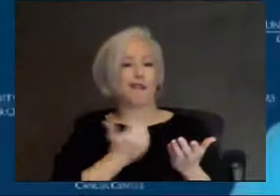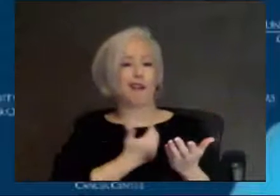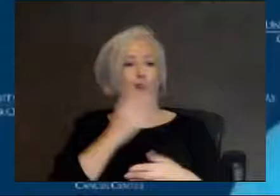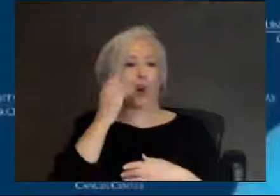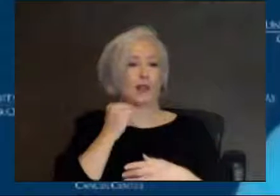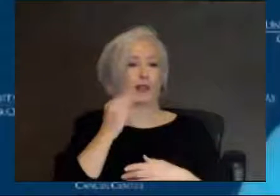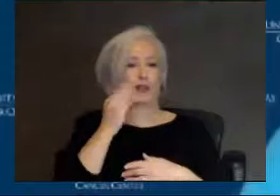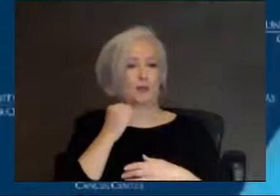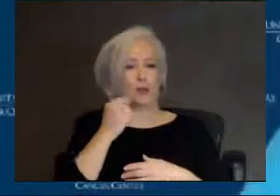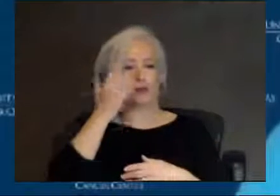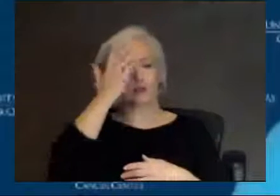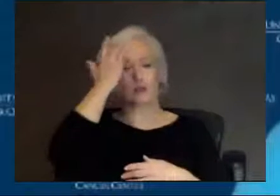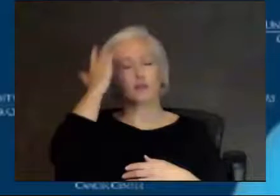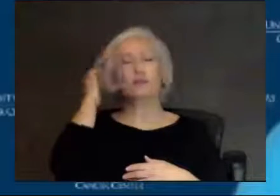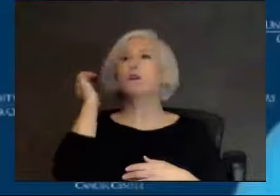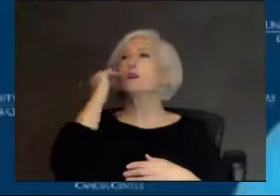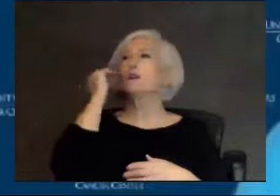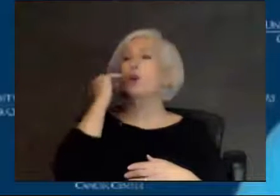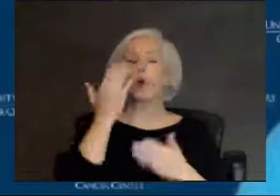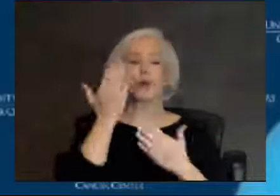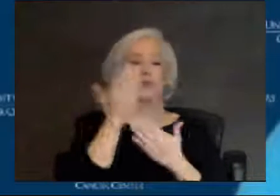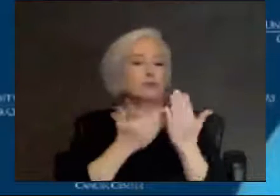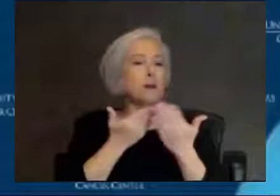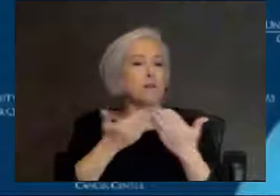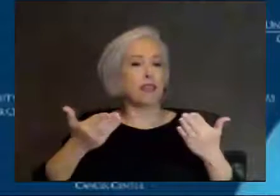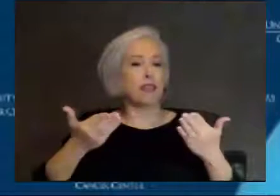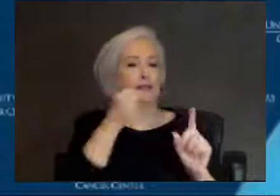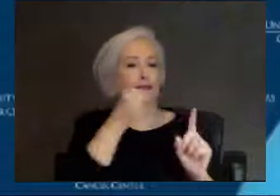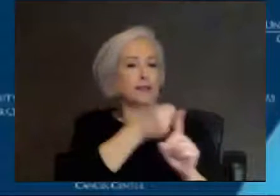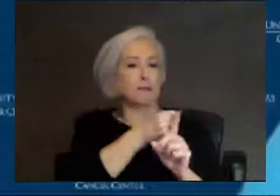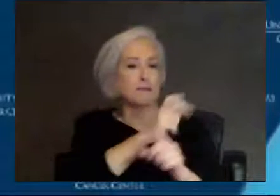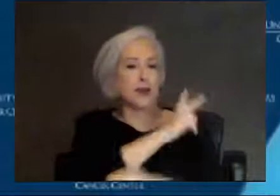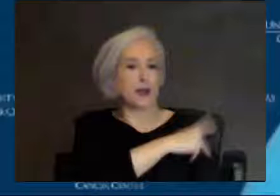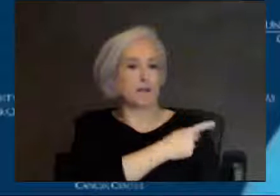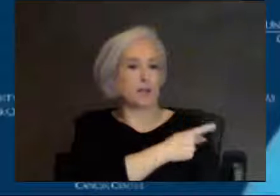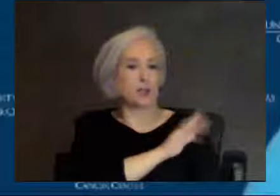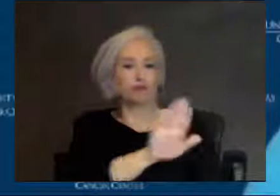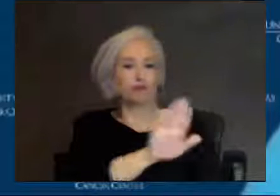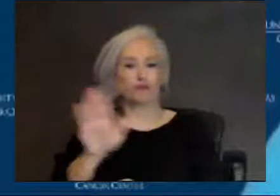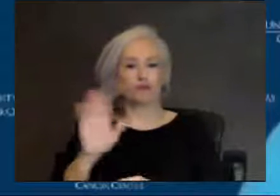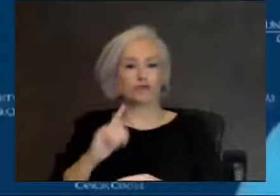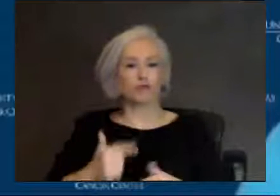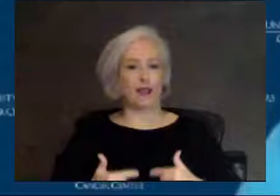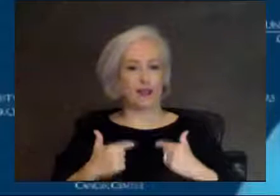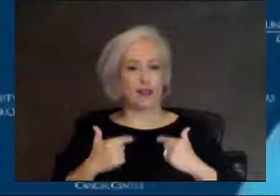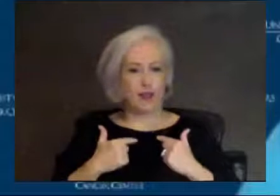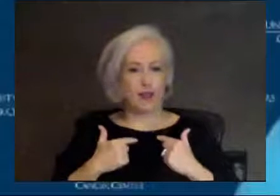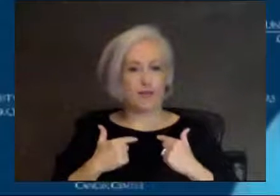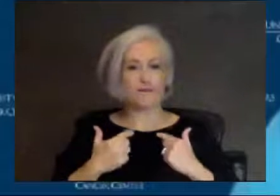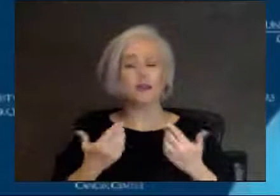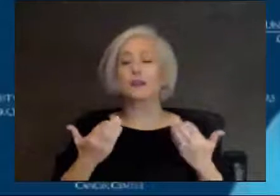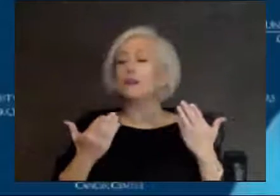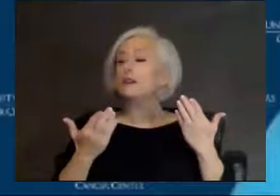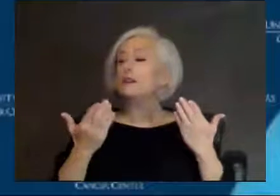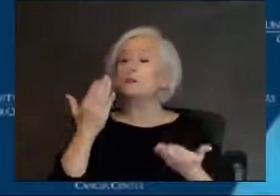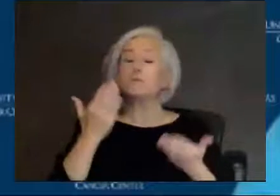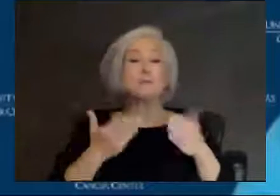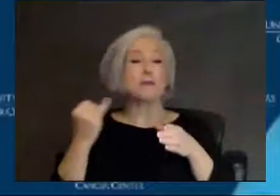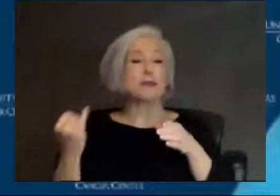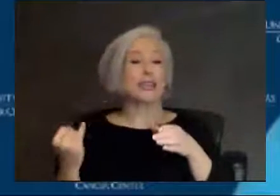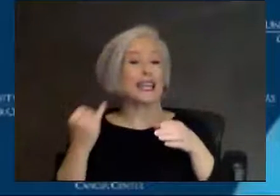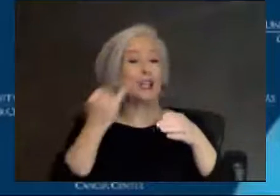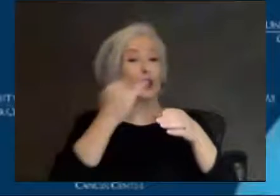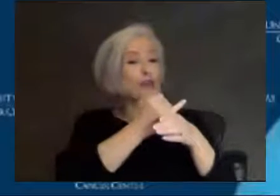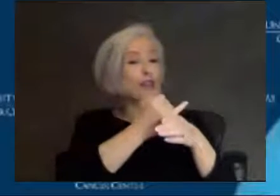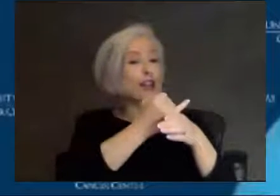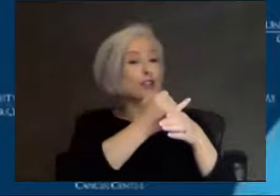a patient's life. And for example, if maybe an intervention is being recommended, we may talk